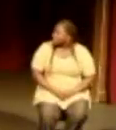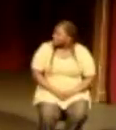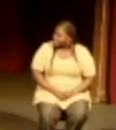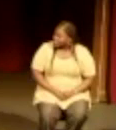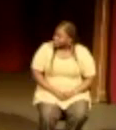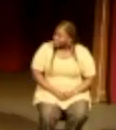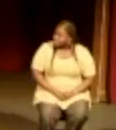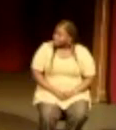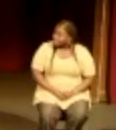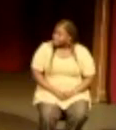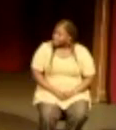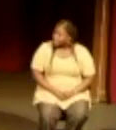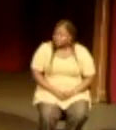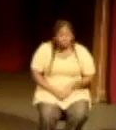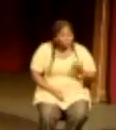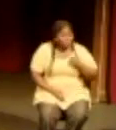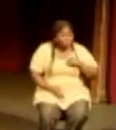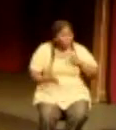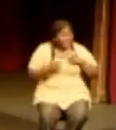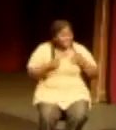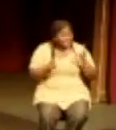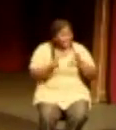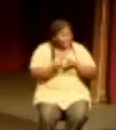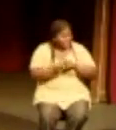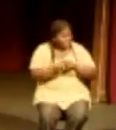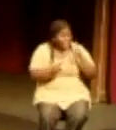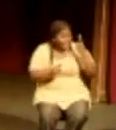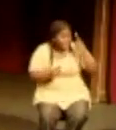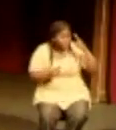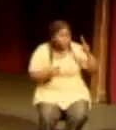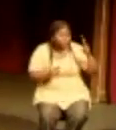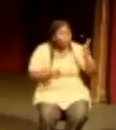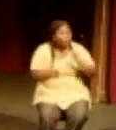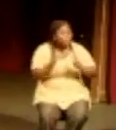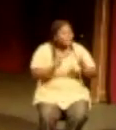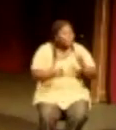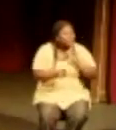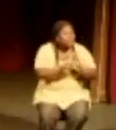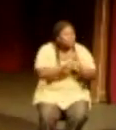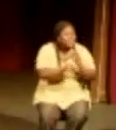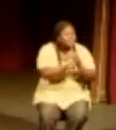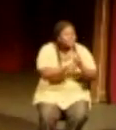And by the way, we're accepting applications for somebody else to do the voiceovers.